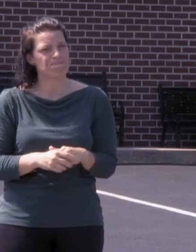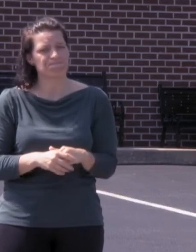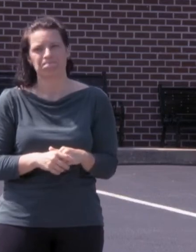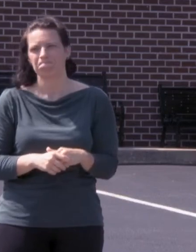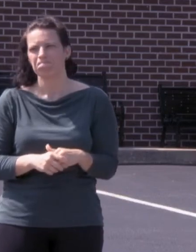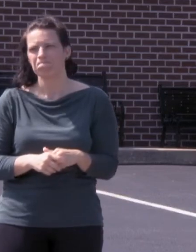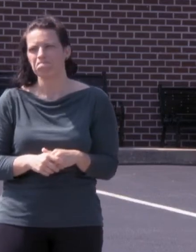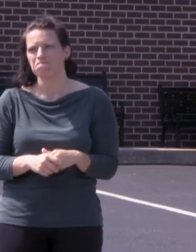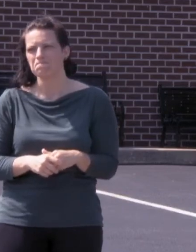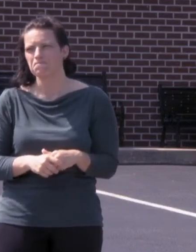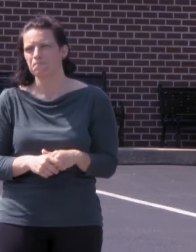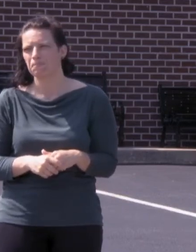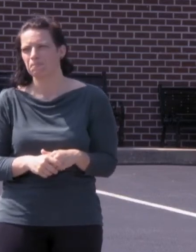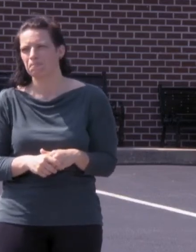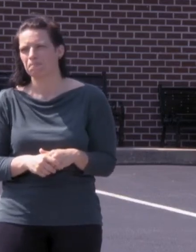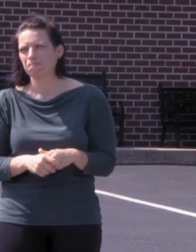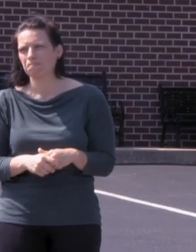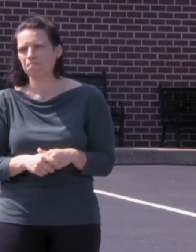Commissioner.